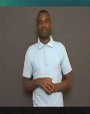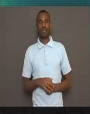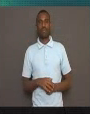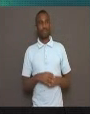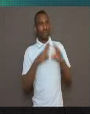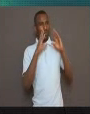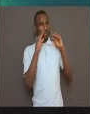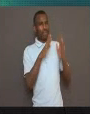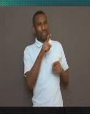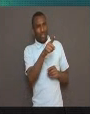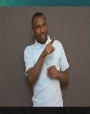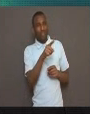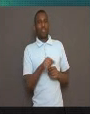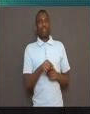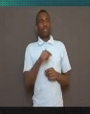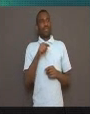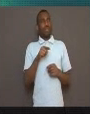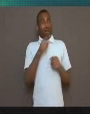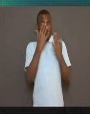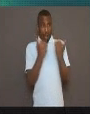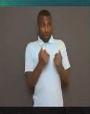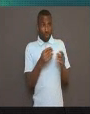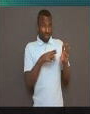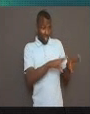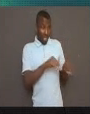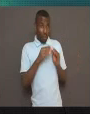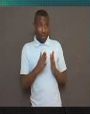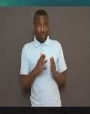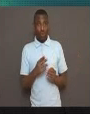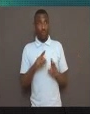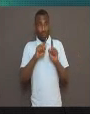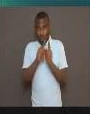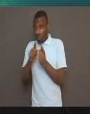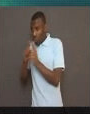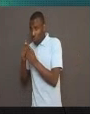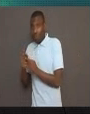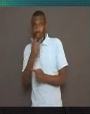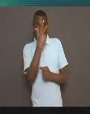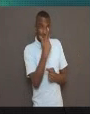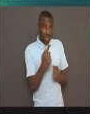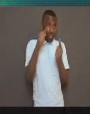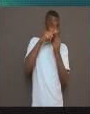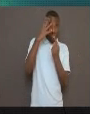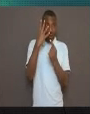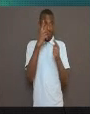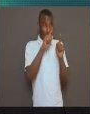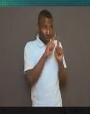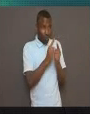Teacher, please form the students into groups of 3 to 4.